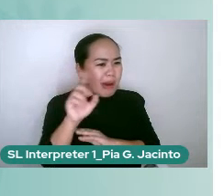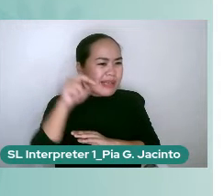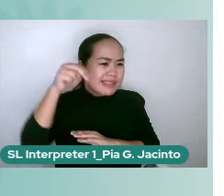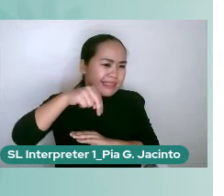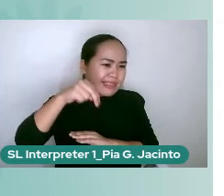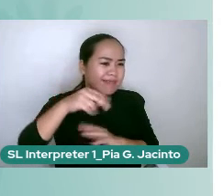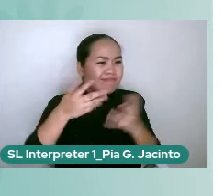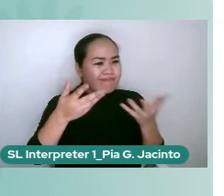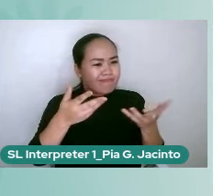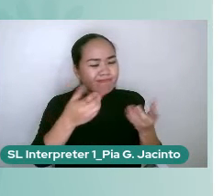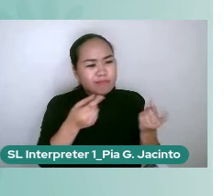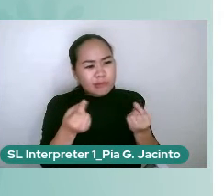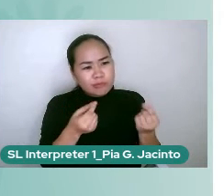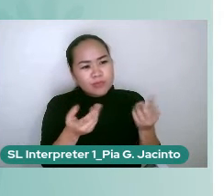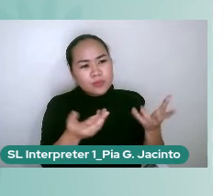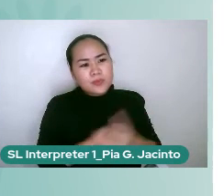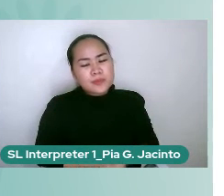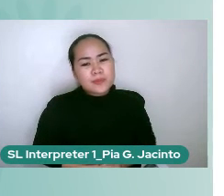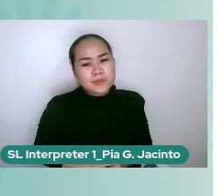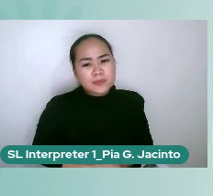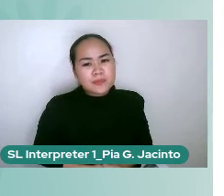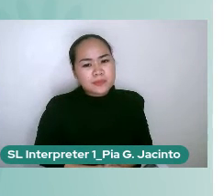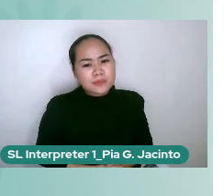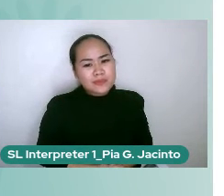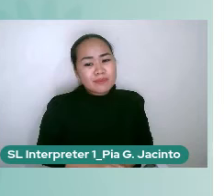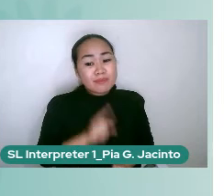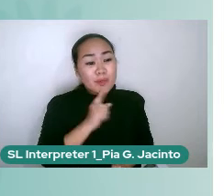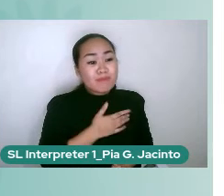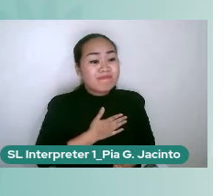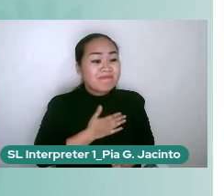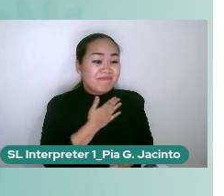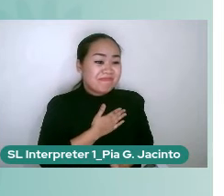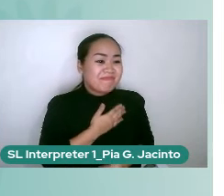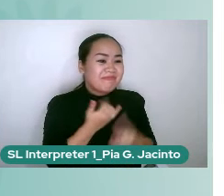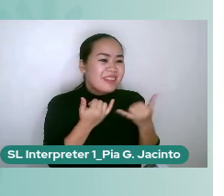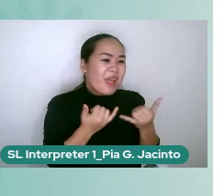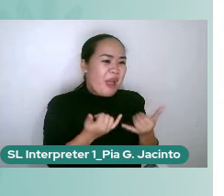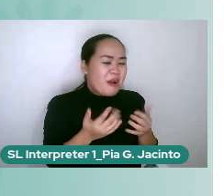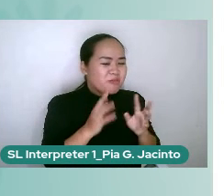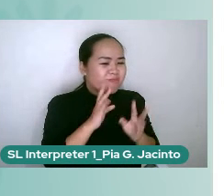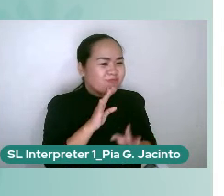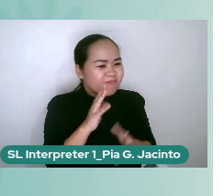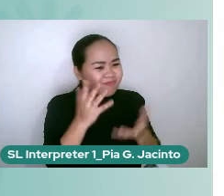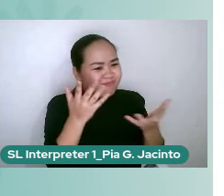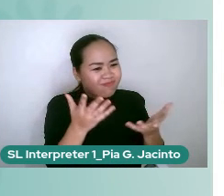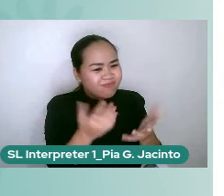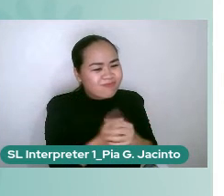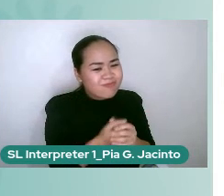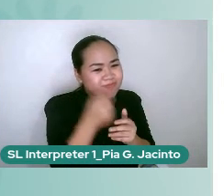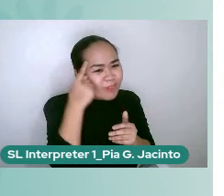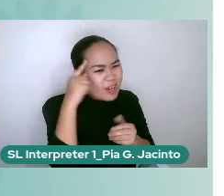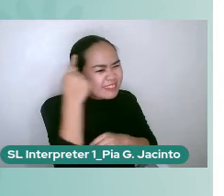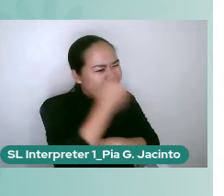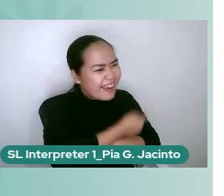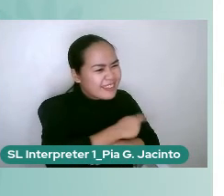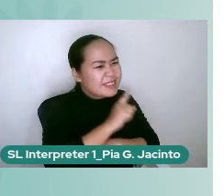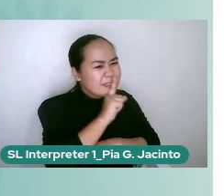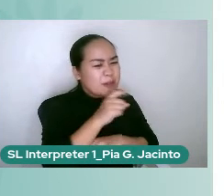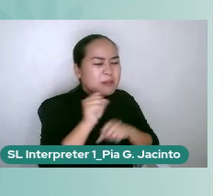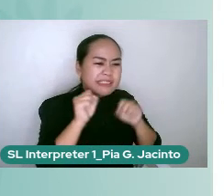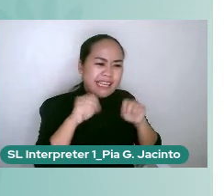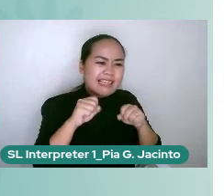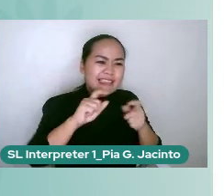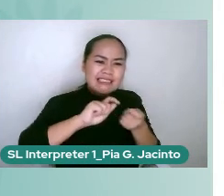collection. I'm very pleased to say that I'm talking to you in the days following a really landmark change to